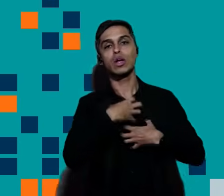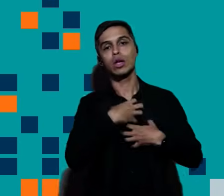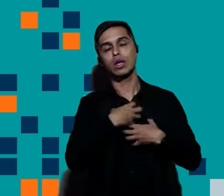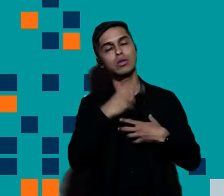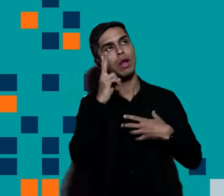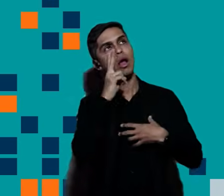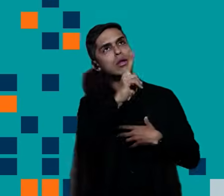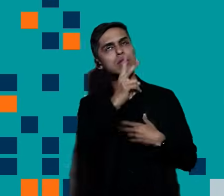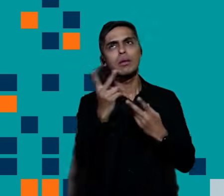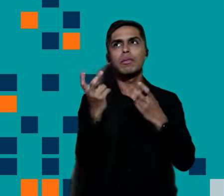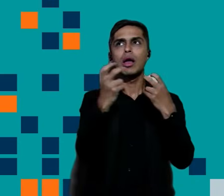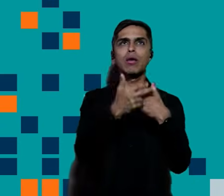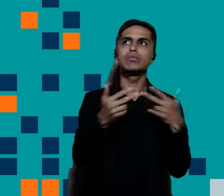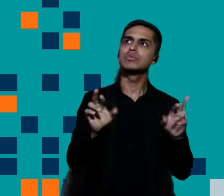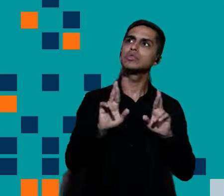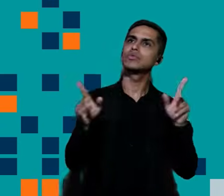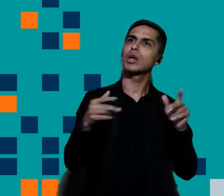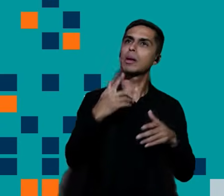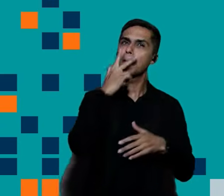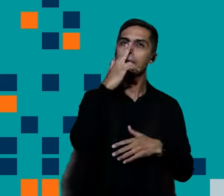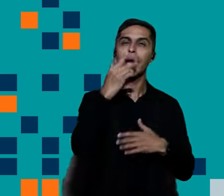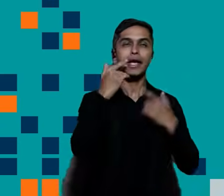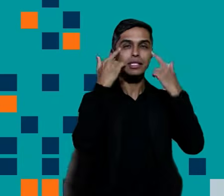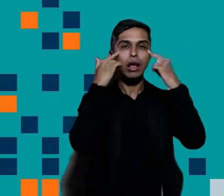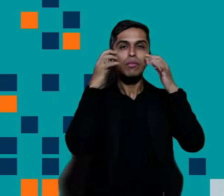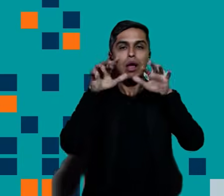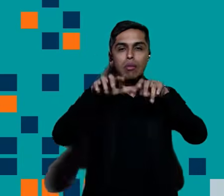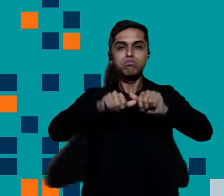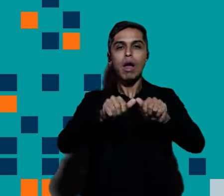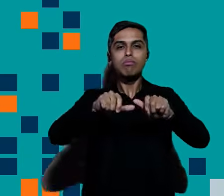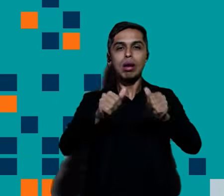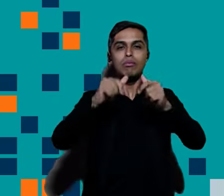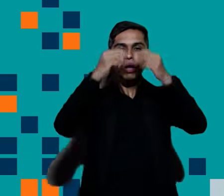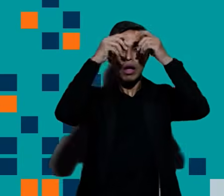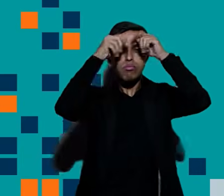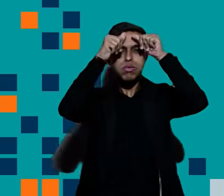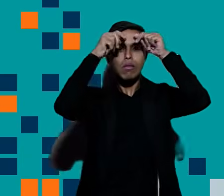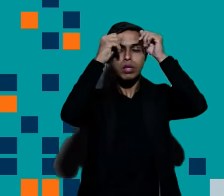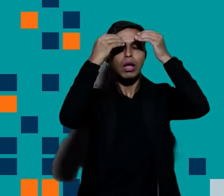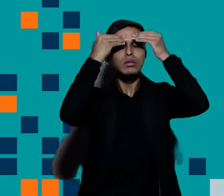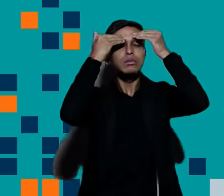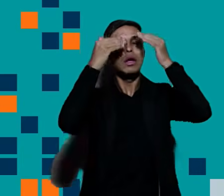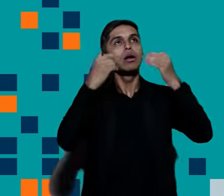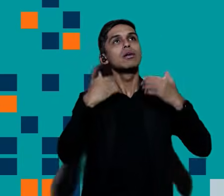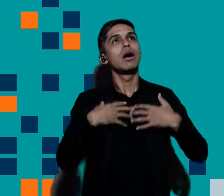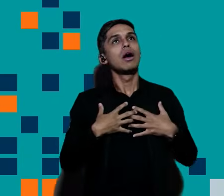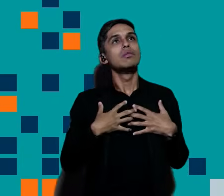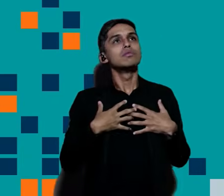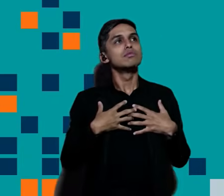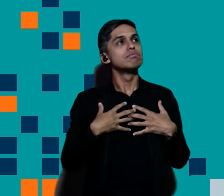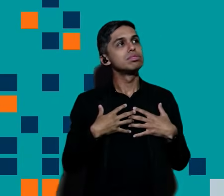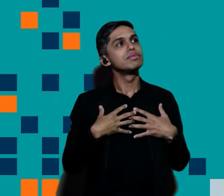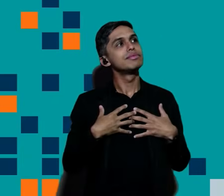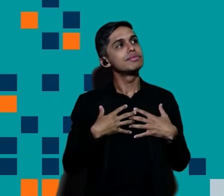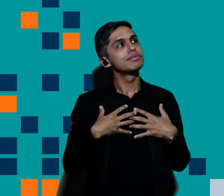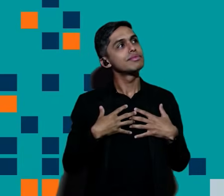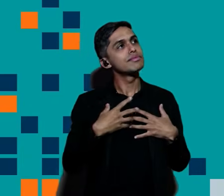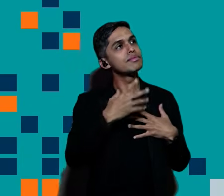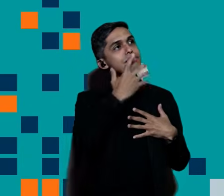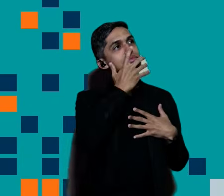massaging your mind. This idea of hope that we talked about, areas that communicate a way